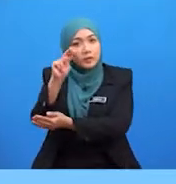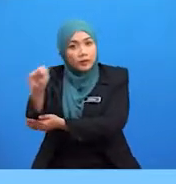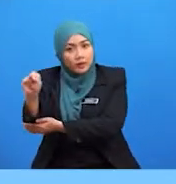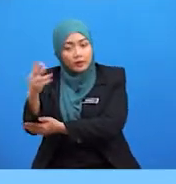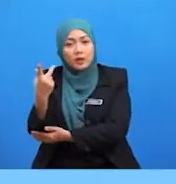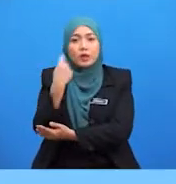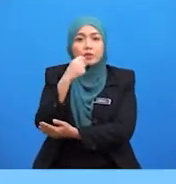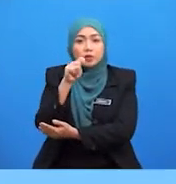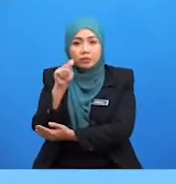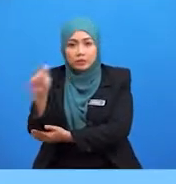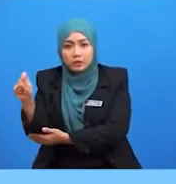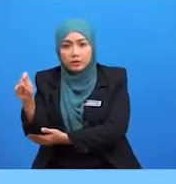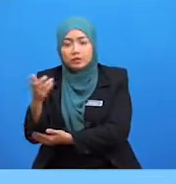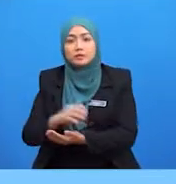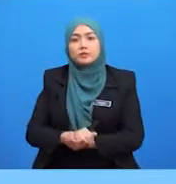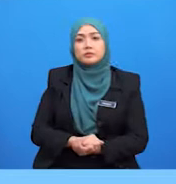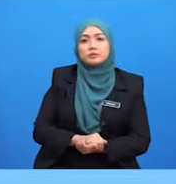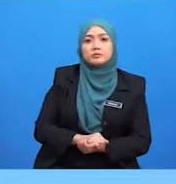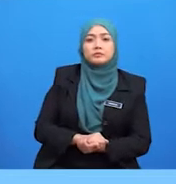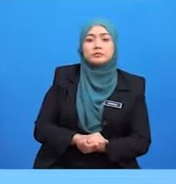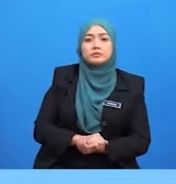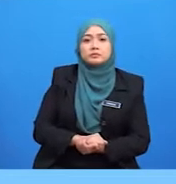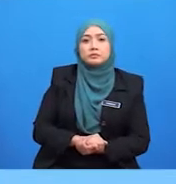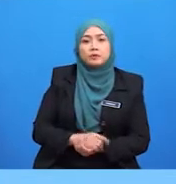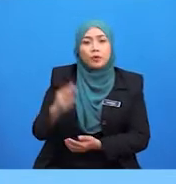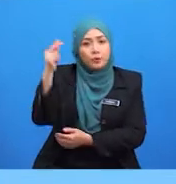describe the size of something.